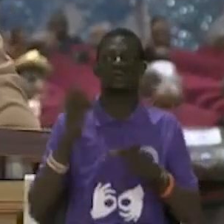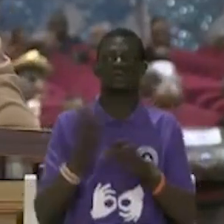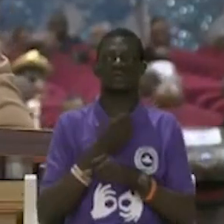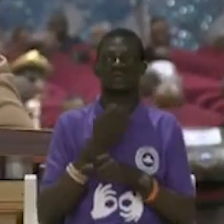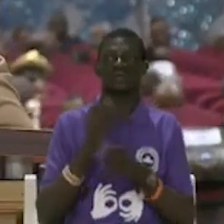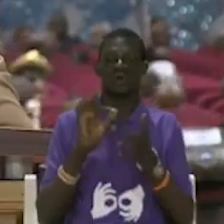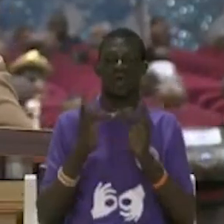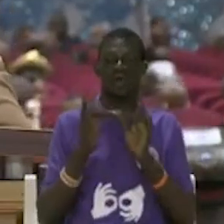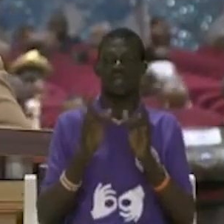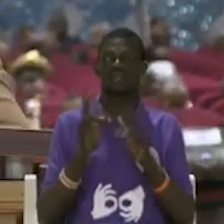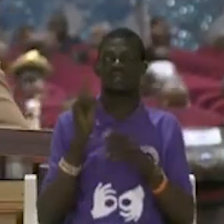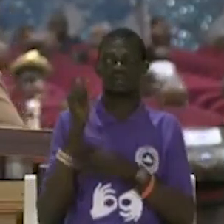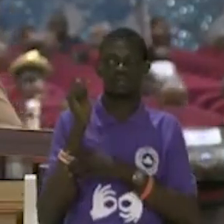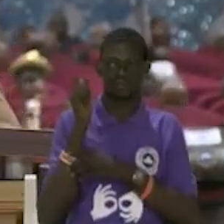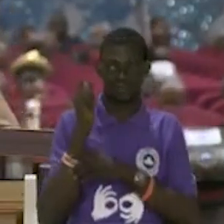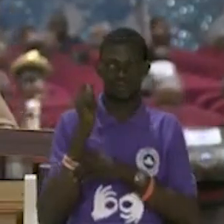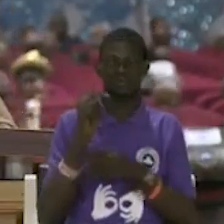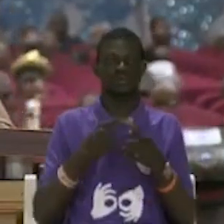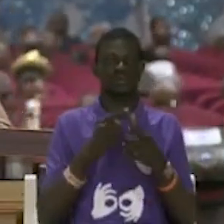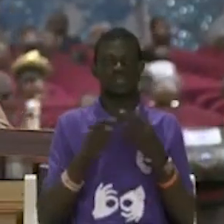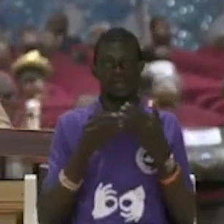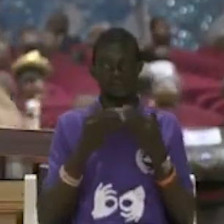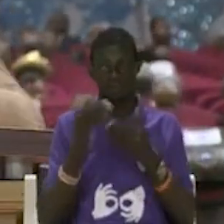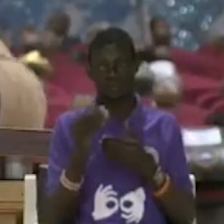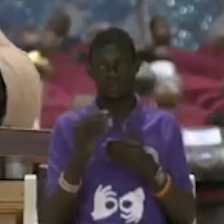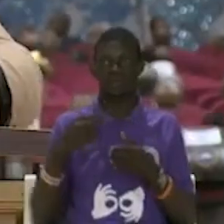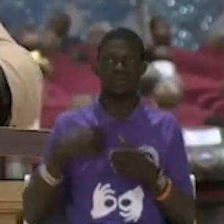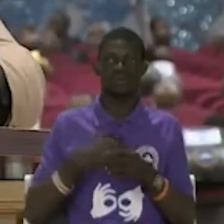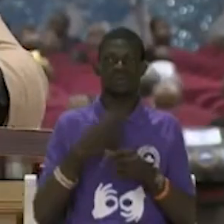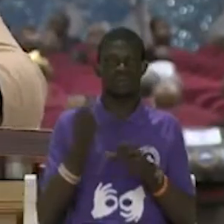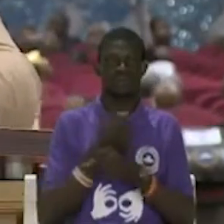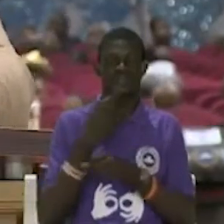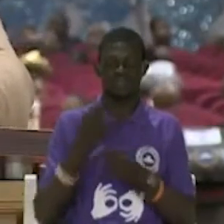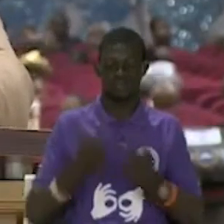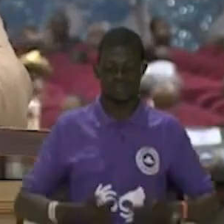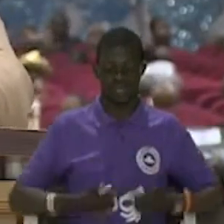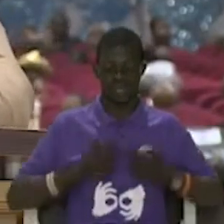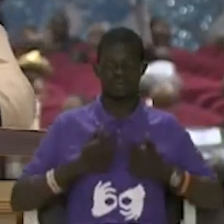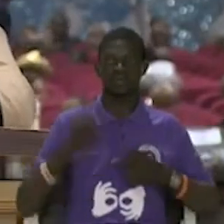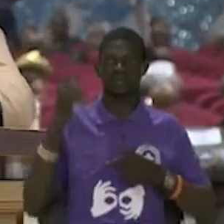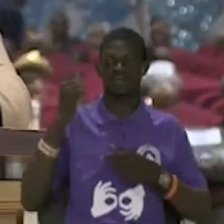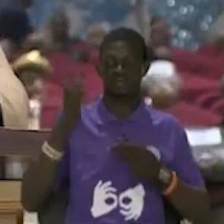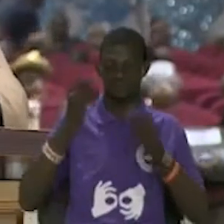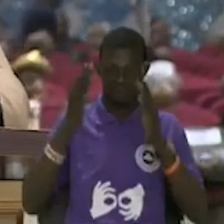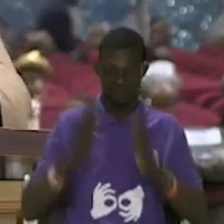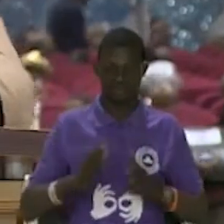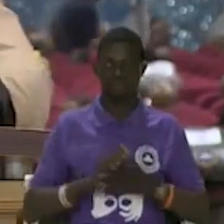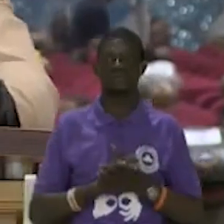online testimonies, and thereafter we'll take the live testifiers.